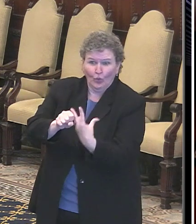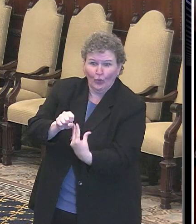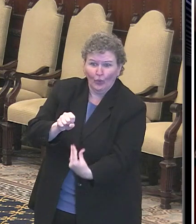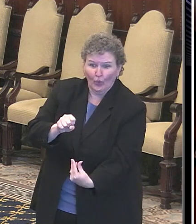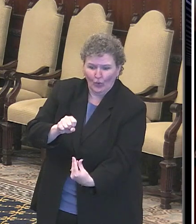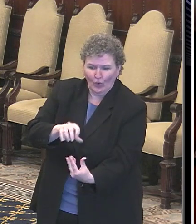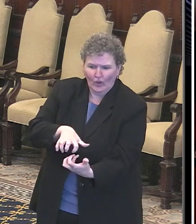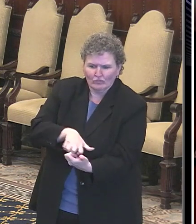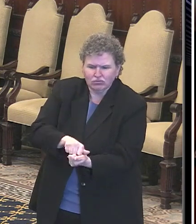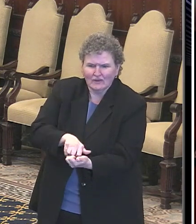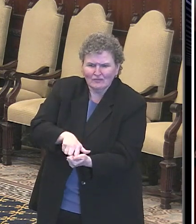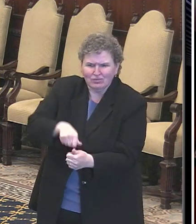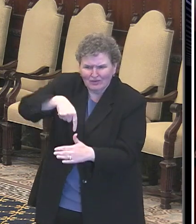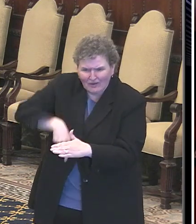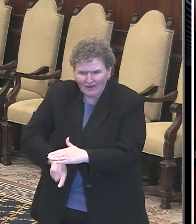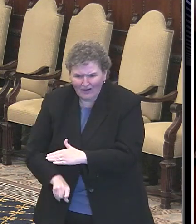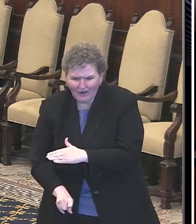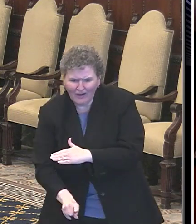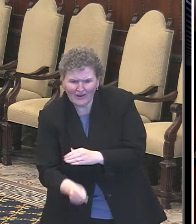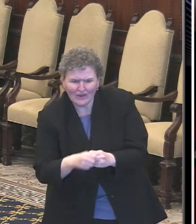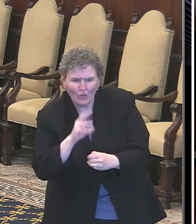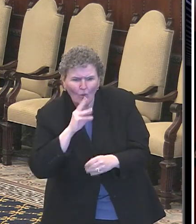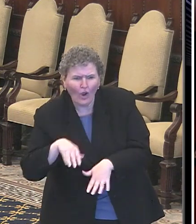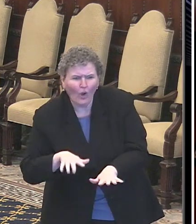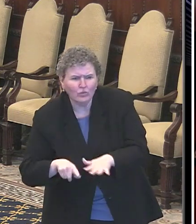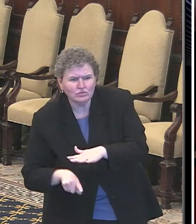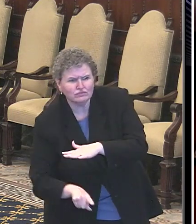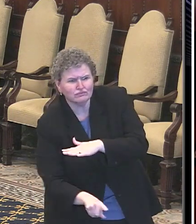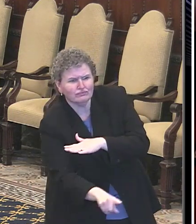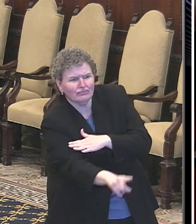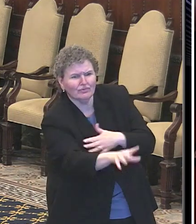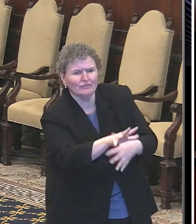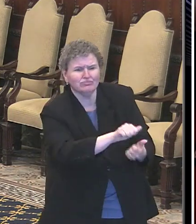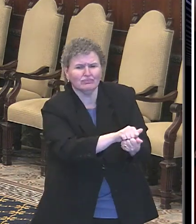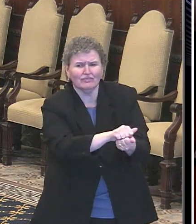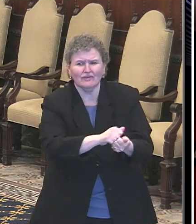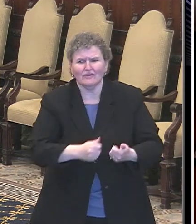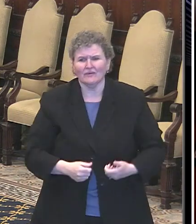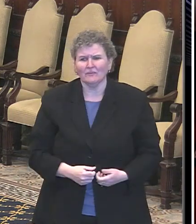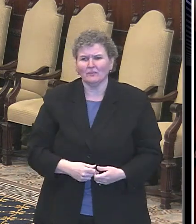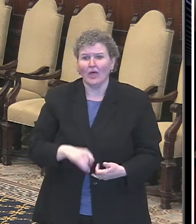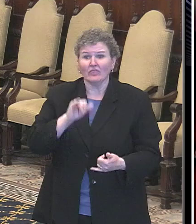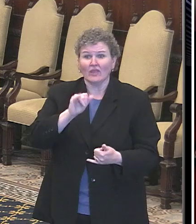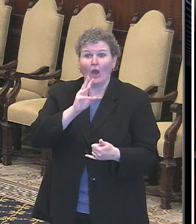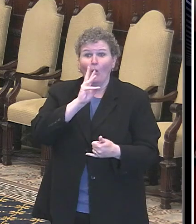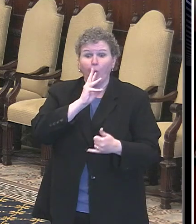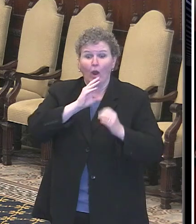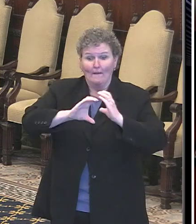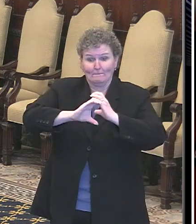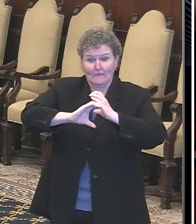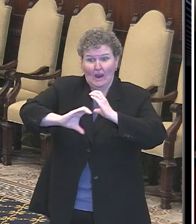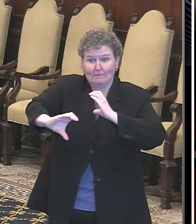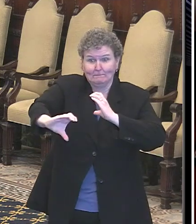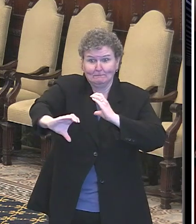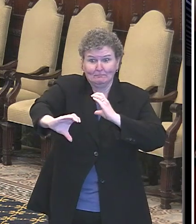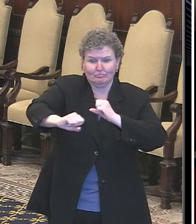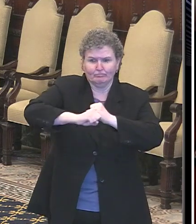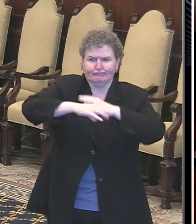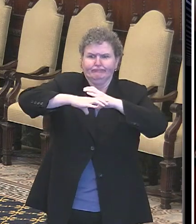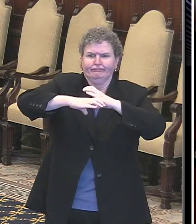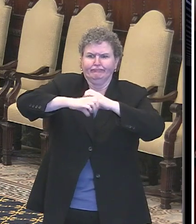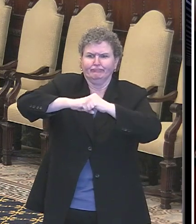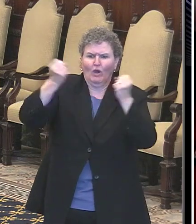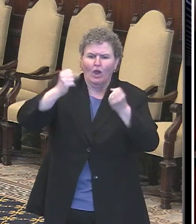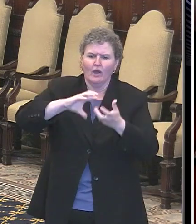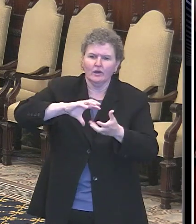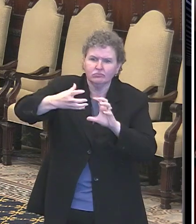breaks. As many of you know, water main breaks interrupt critical water pressure and availability and cause notable damage to residents' homes